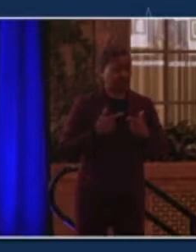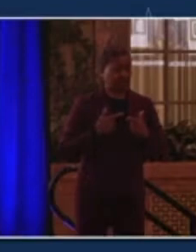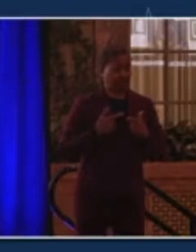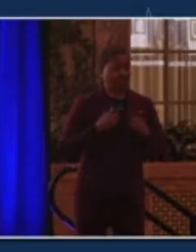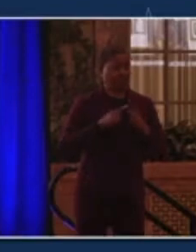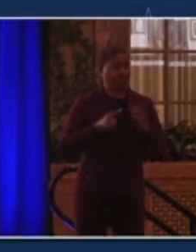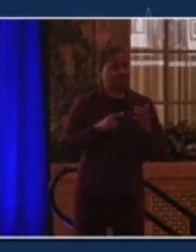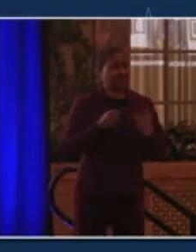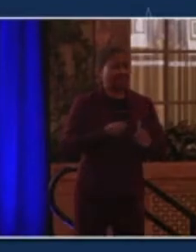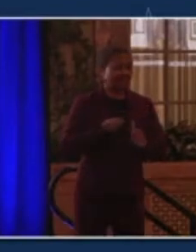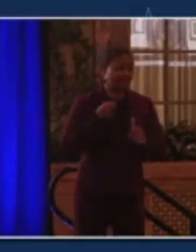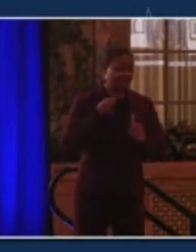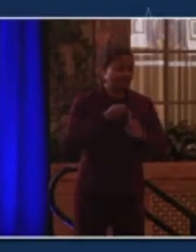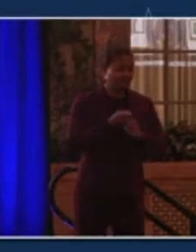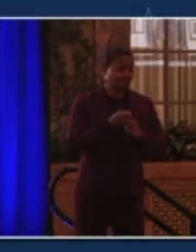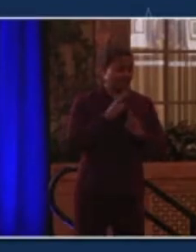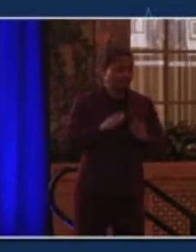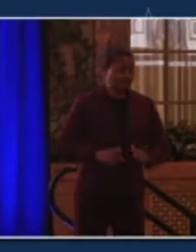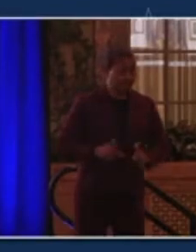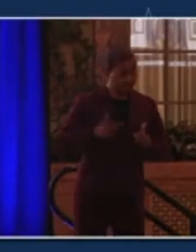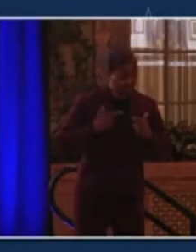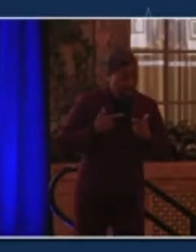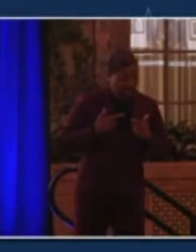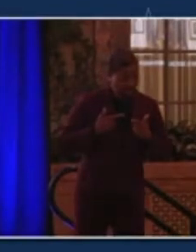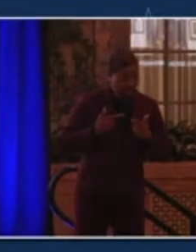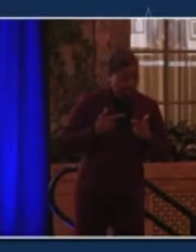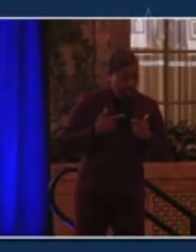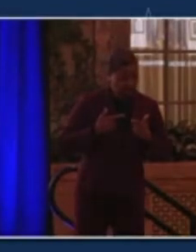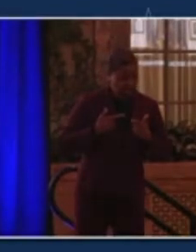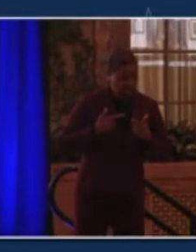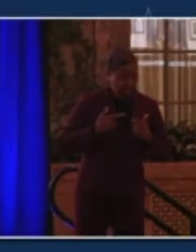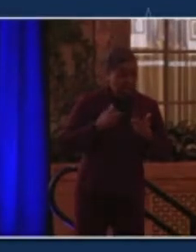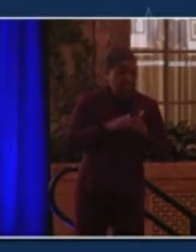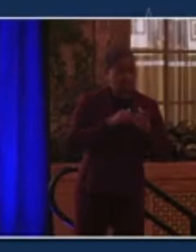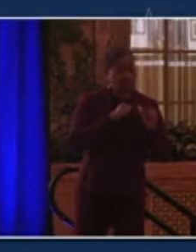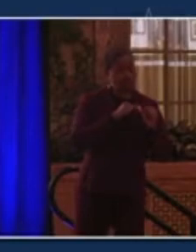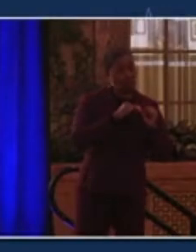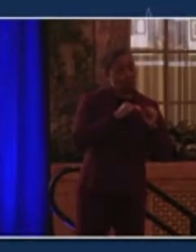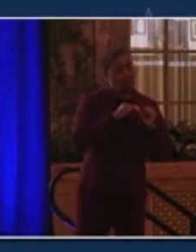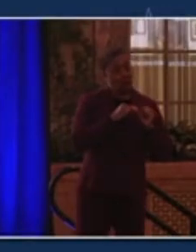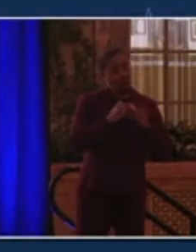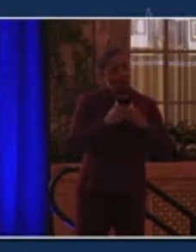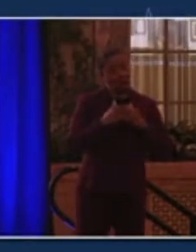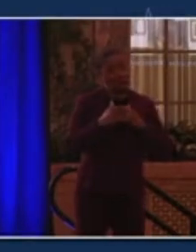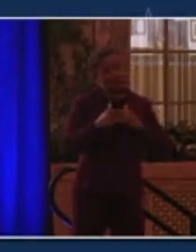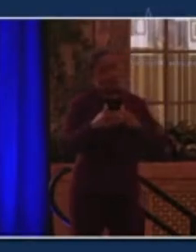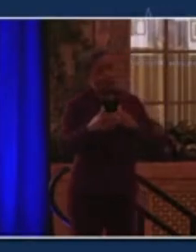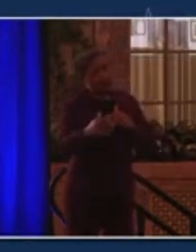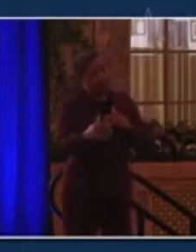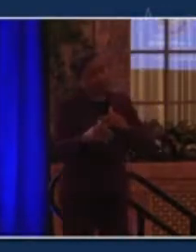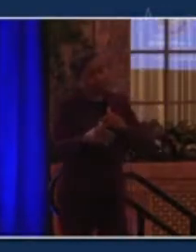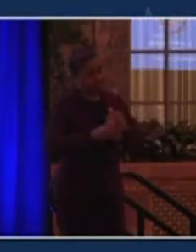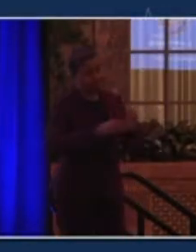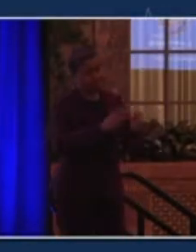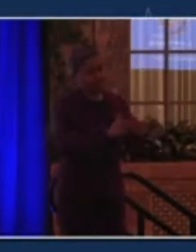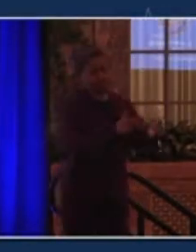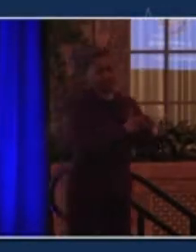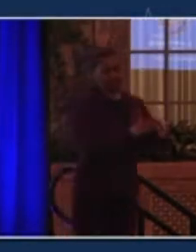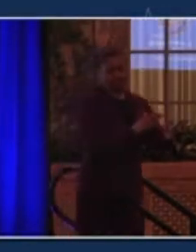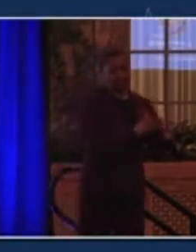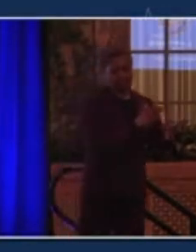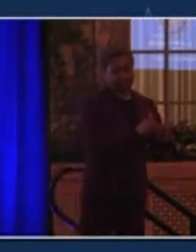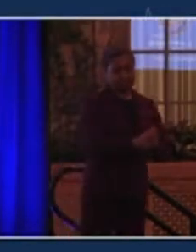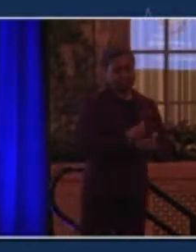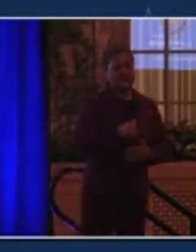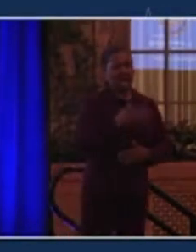the impact of his life will go on and on. But I know